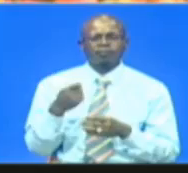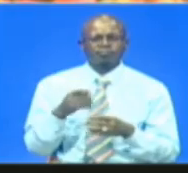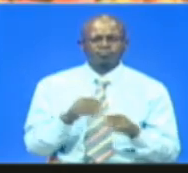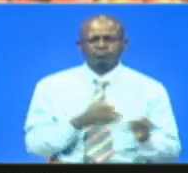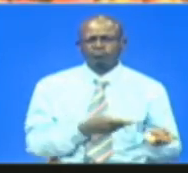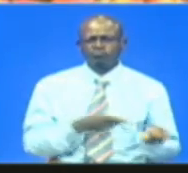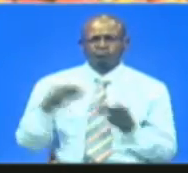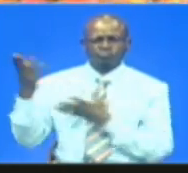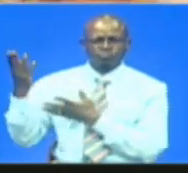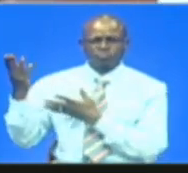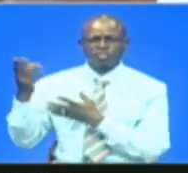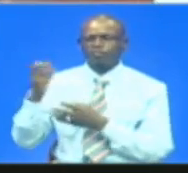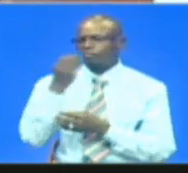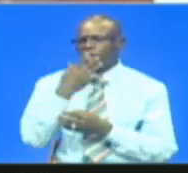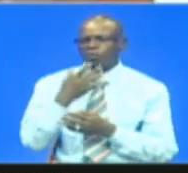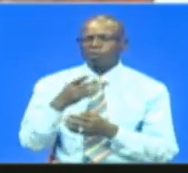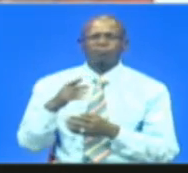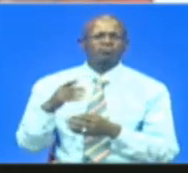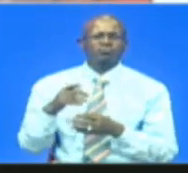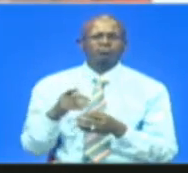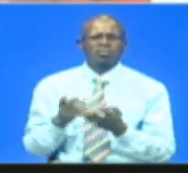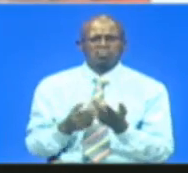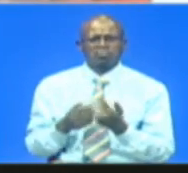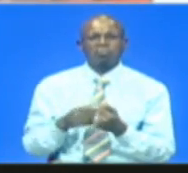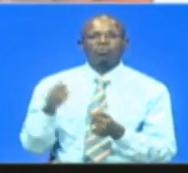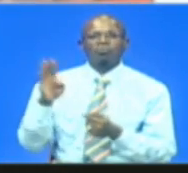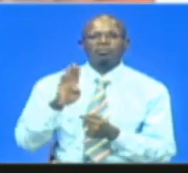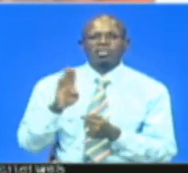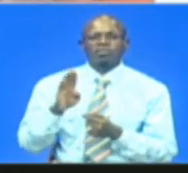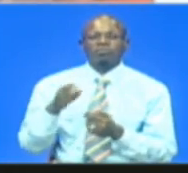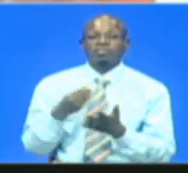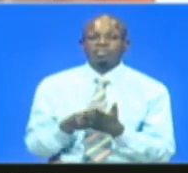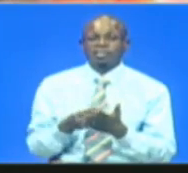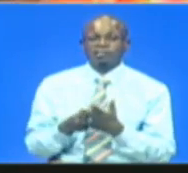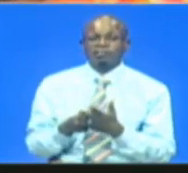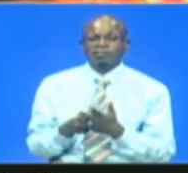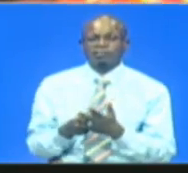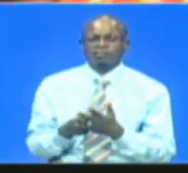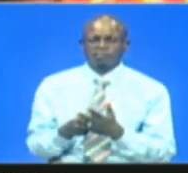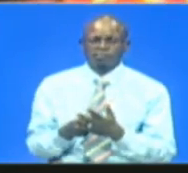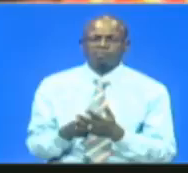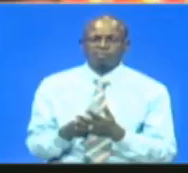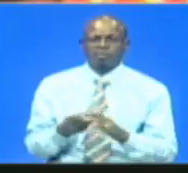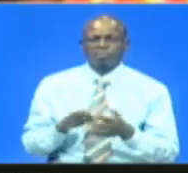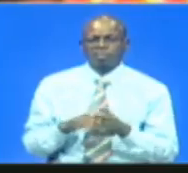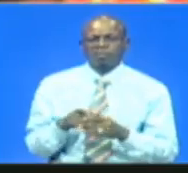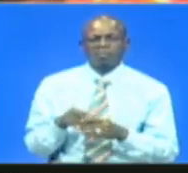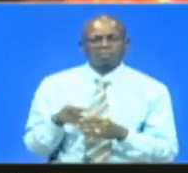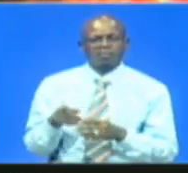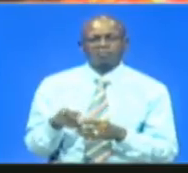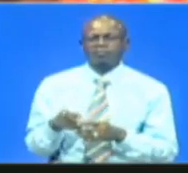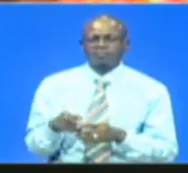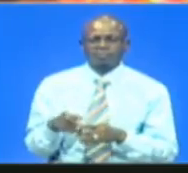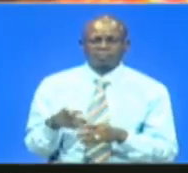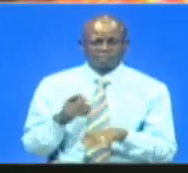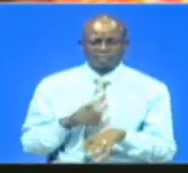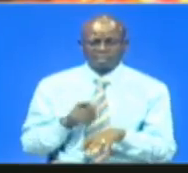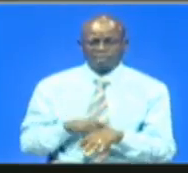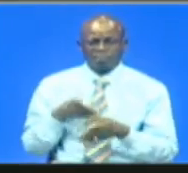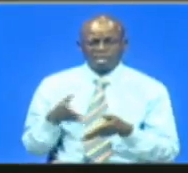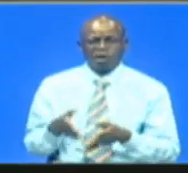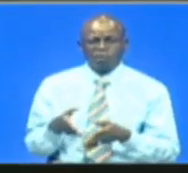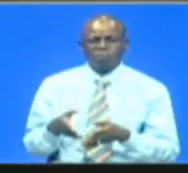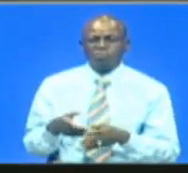as lucrative as that sounds, the growers, who are the employers, say the times have been tough for their